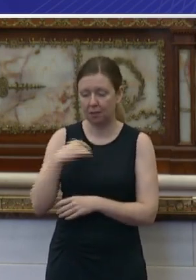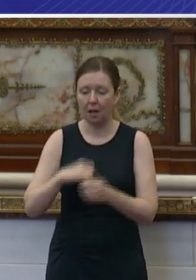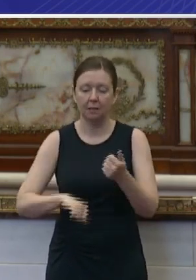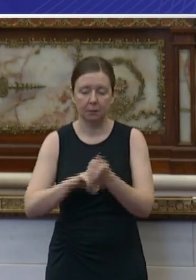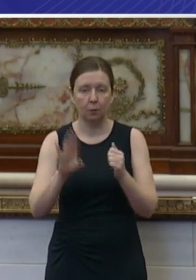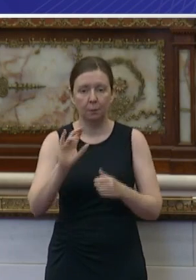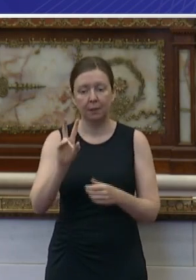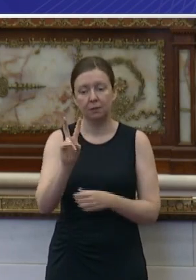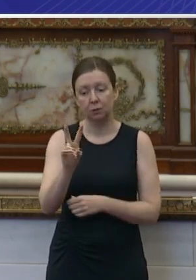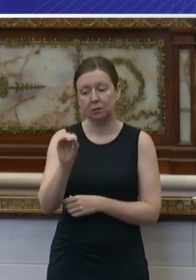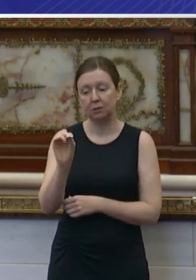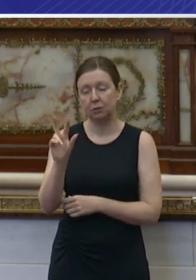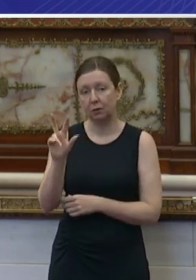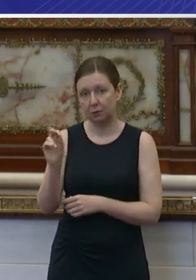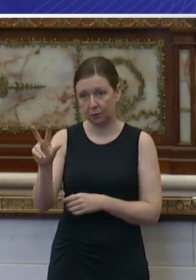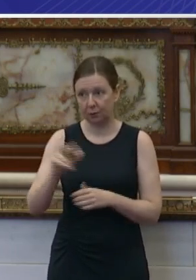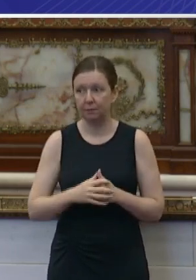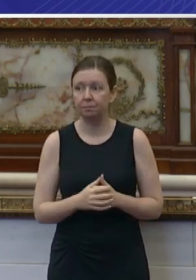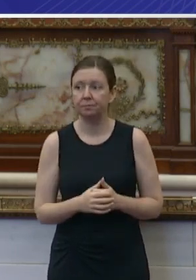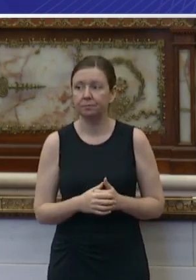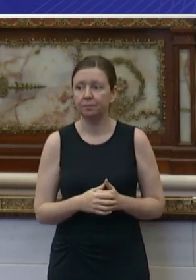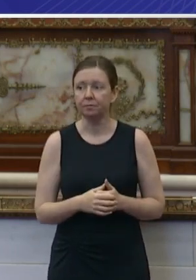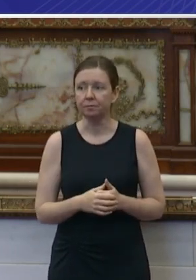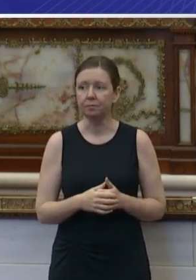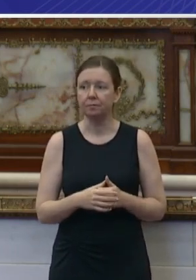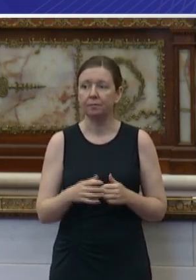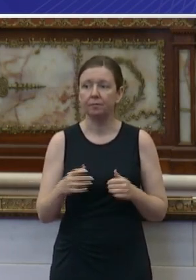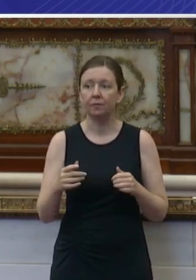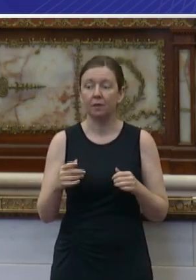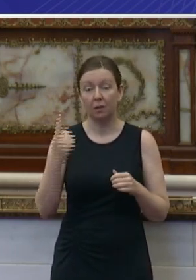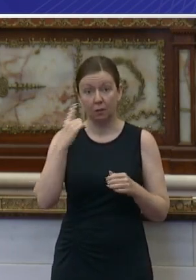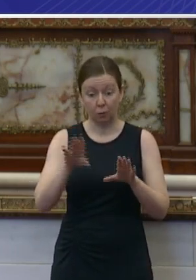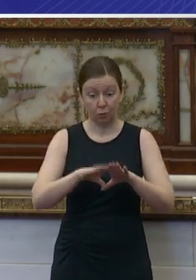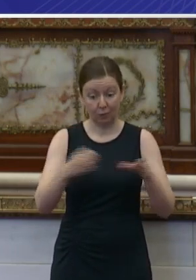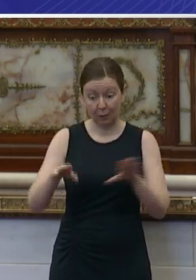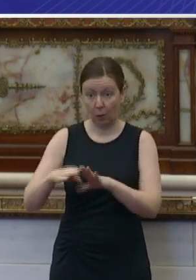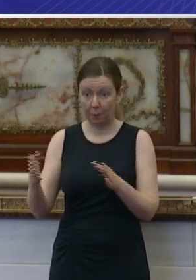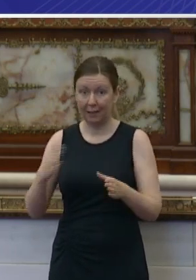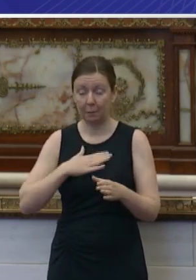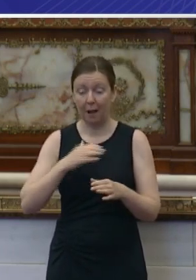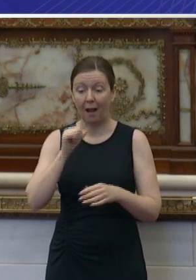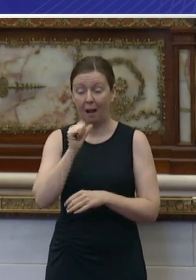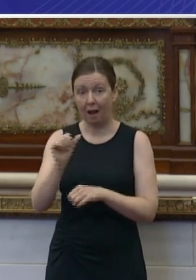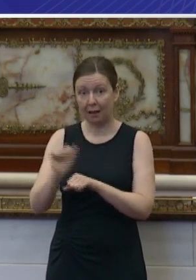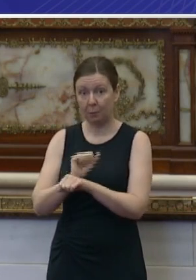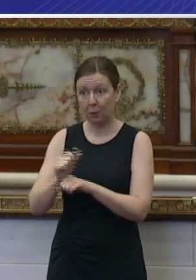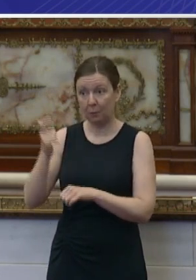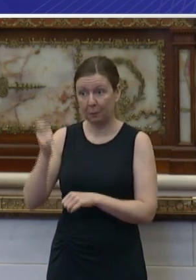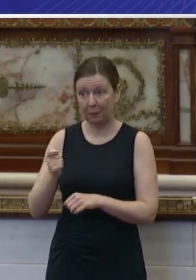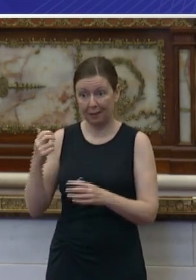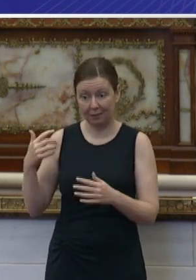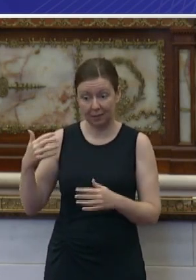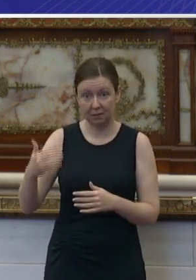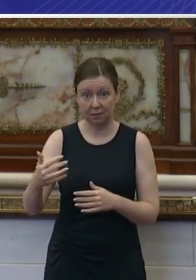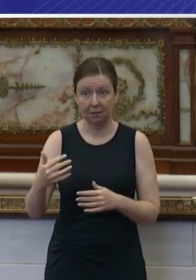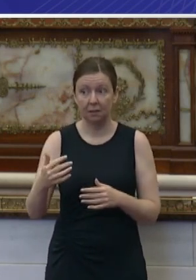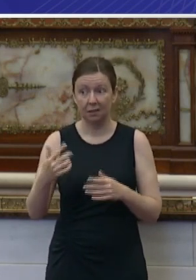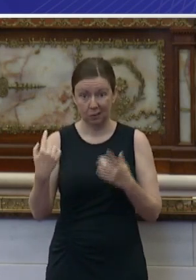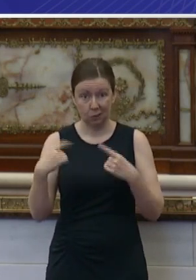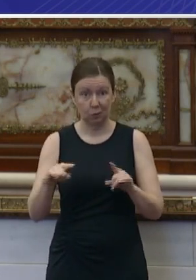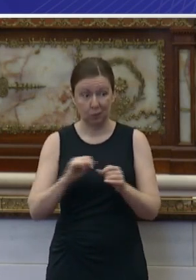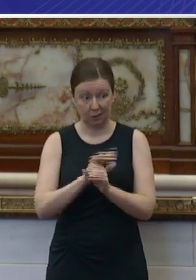number 200303. As restaurants are reopening and my unemployment benefits are coming to an end, all during a global